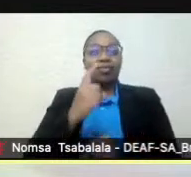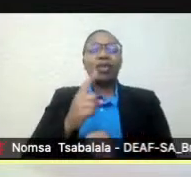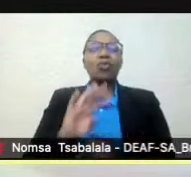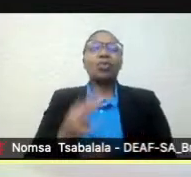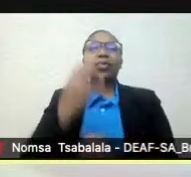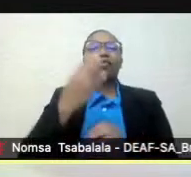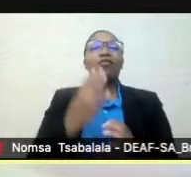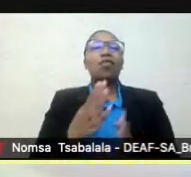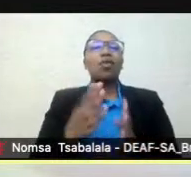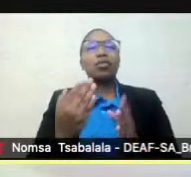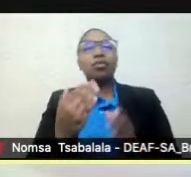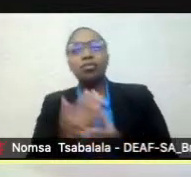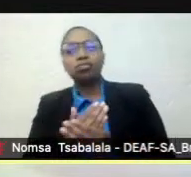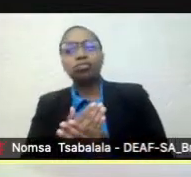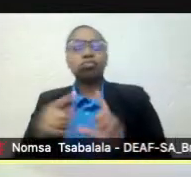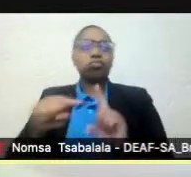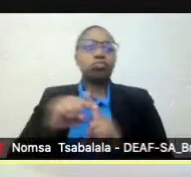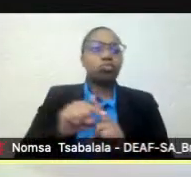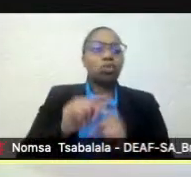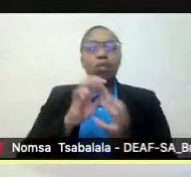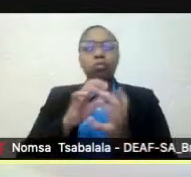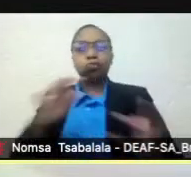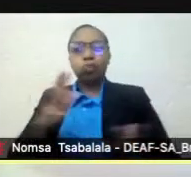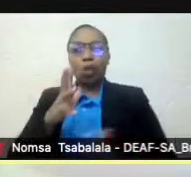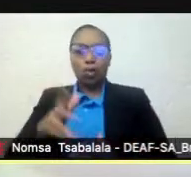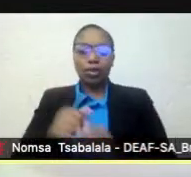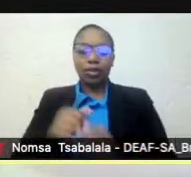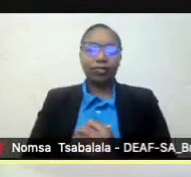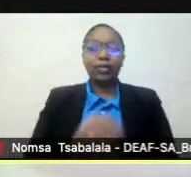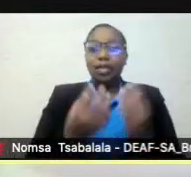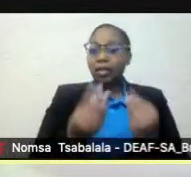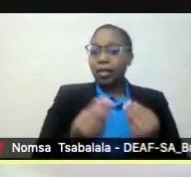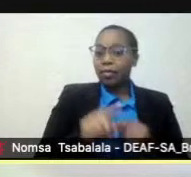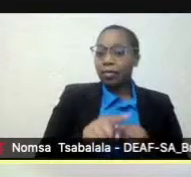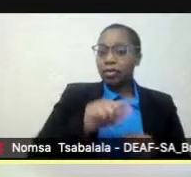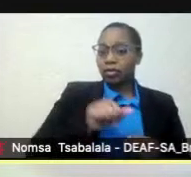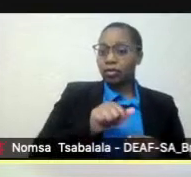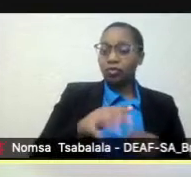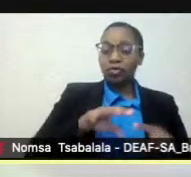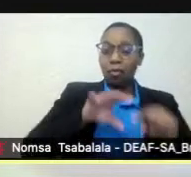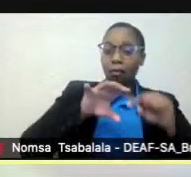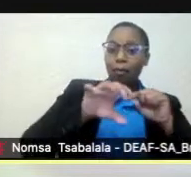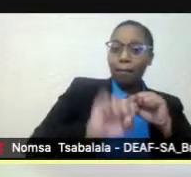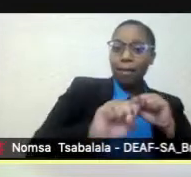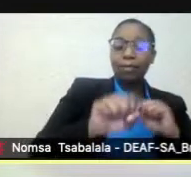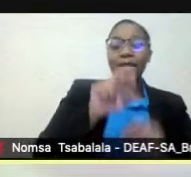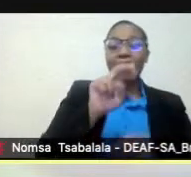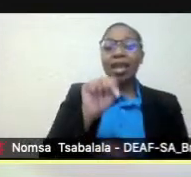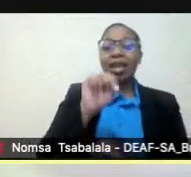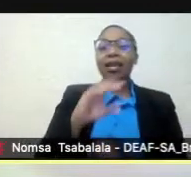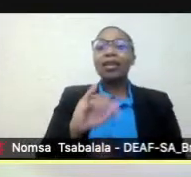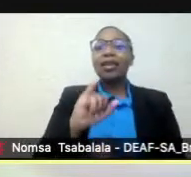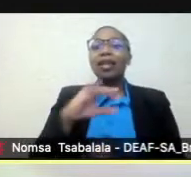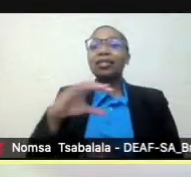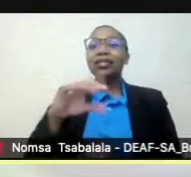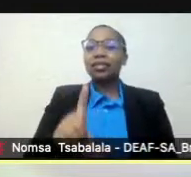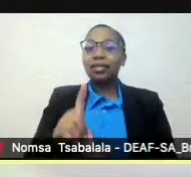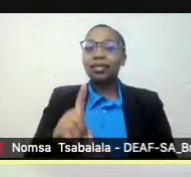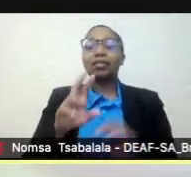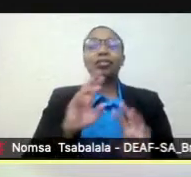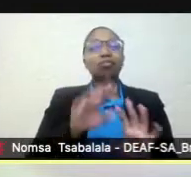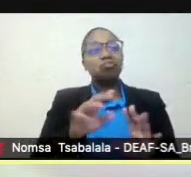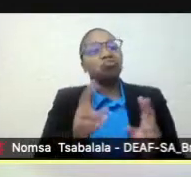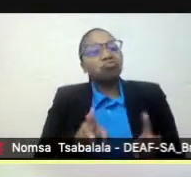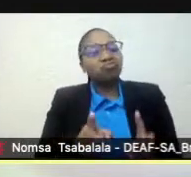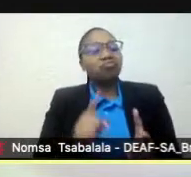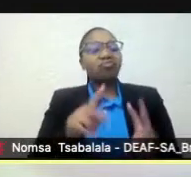The reproductive number is also a metric that we have been tracking, and the NICD regularly puts out a report on the reproductive number, which